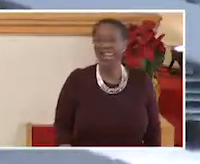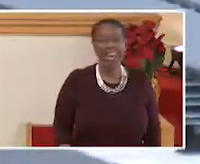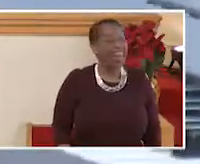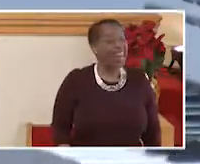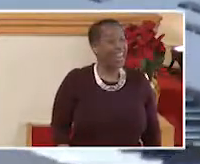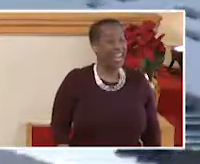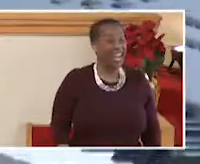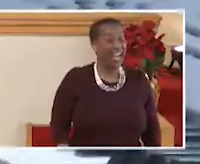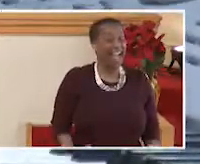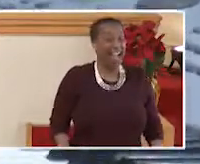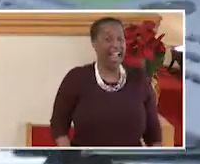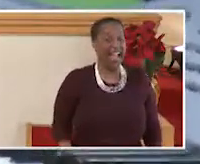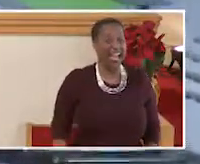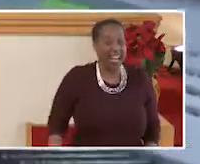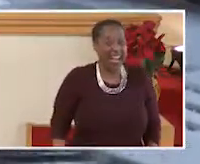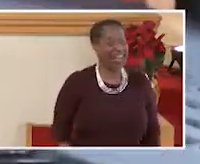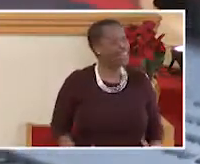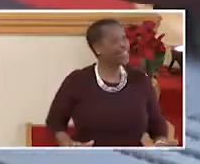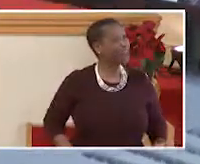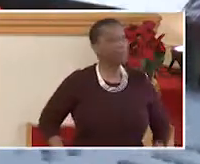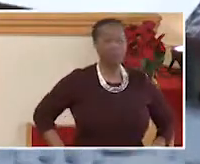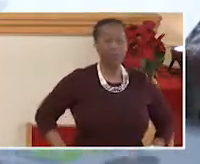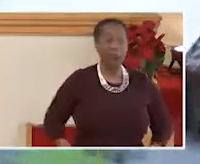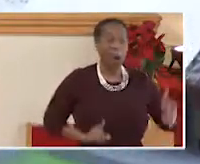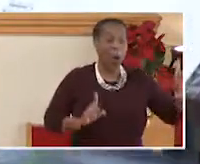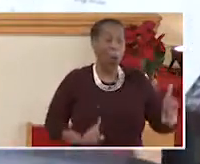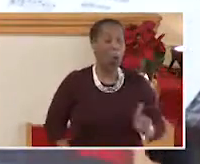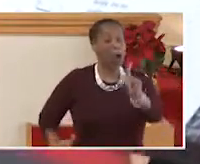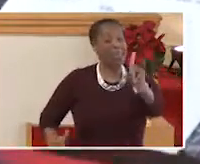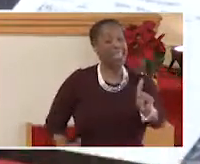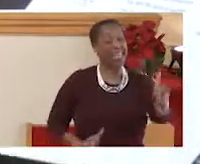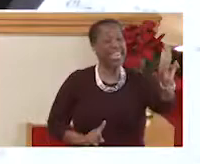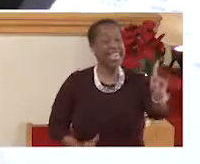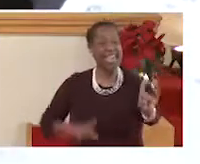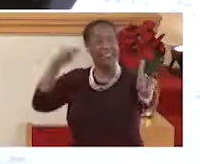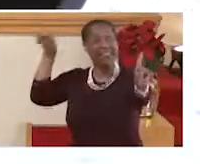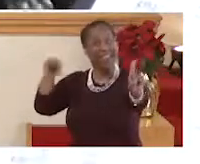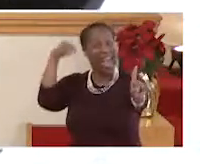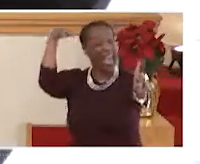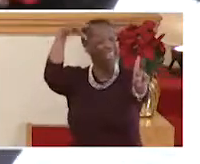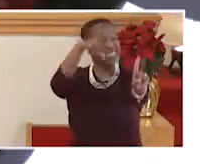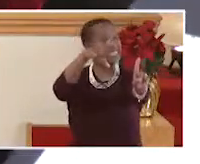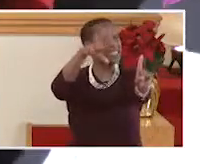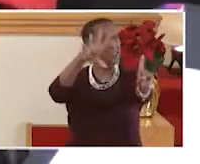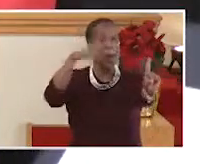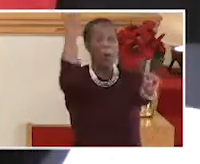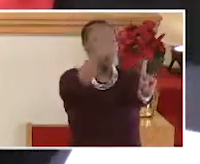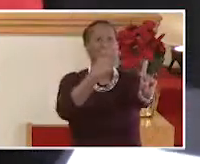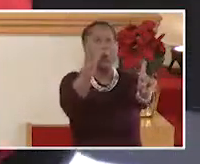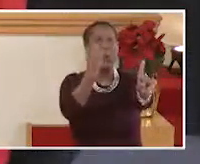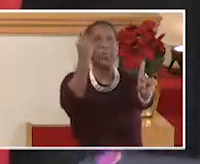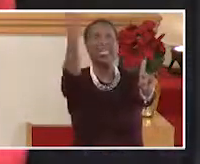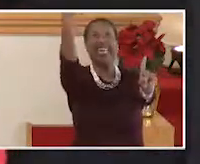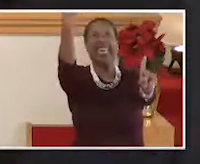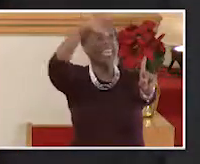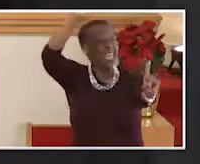Let's start with that chorus right there. Walk in the light, man. Walk in the light. Walk